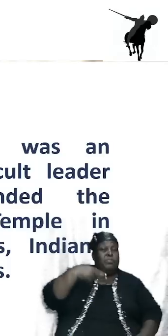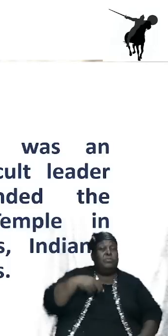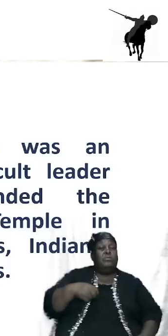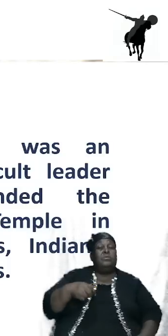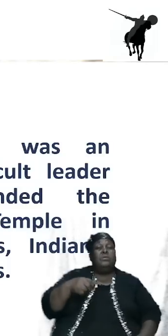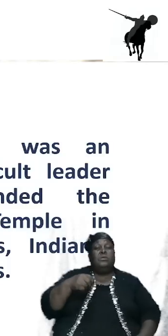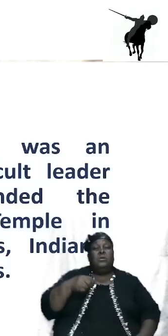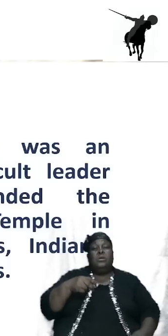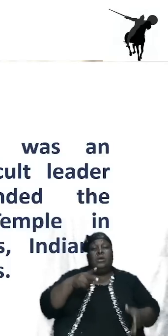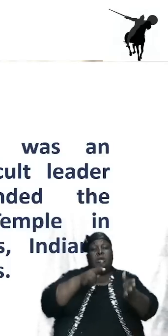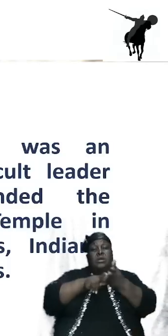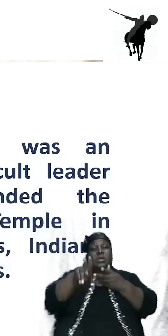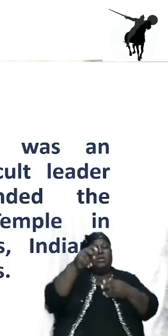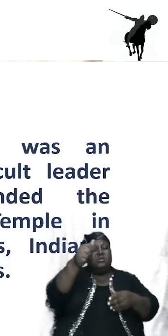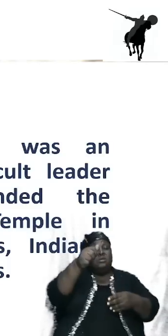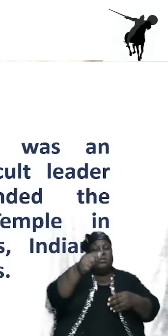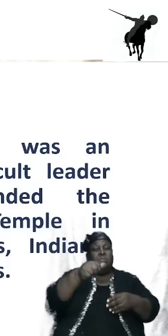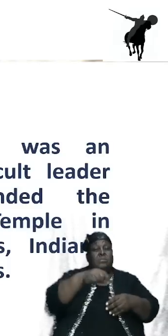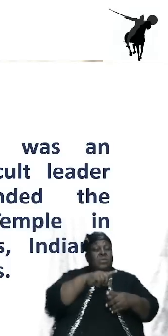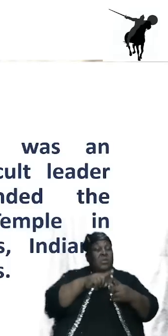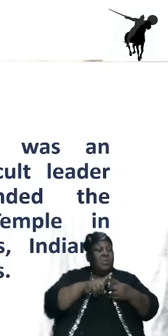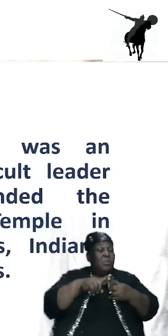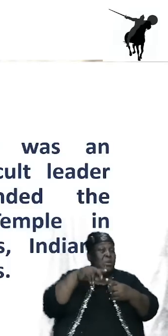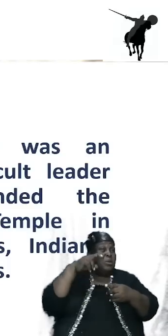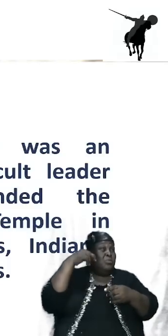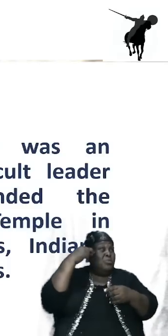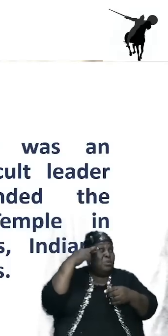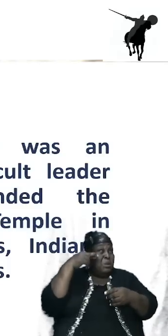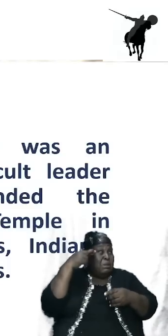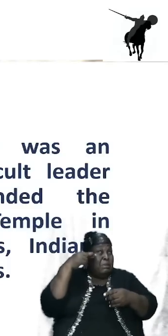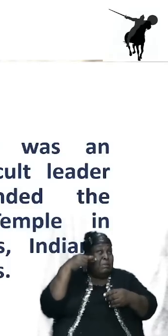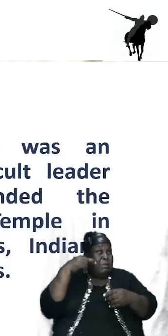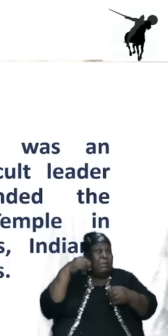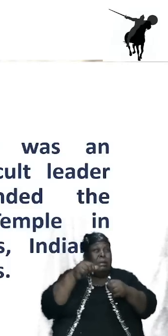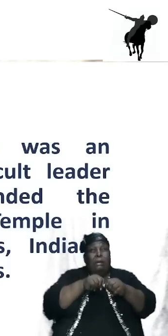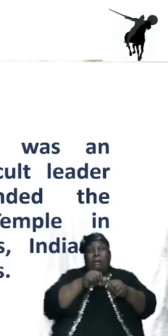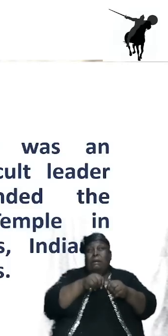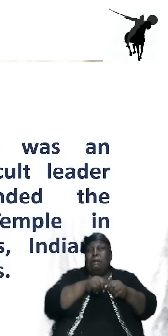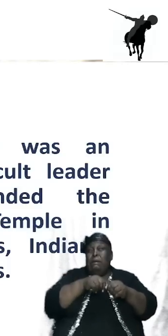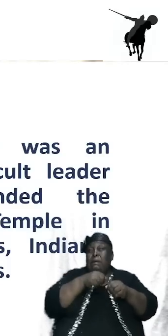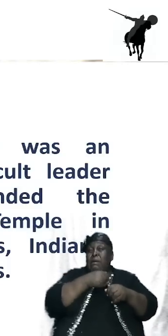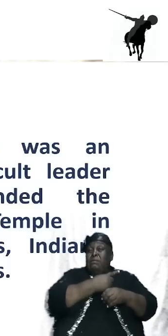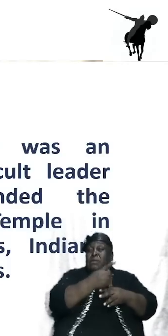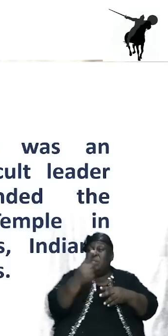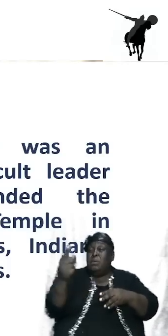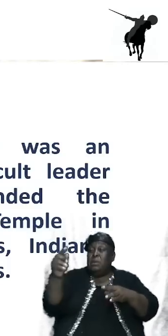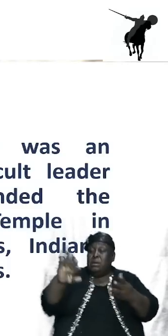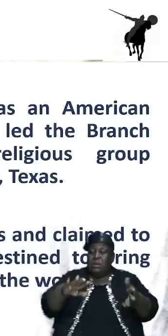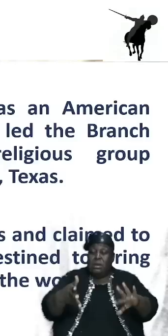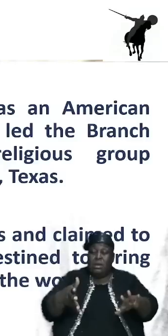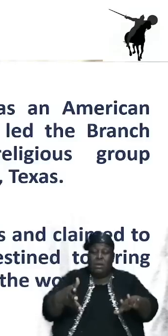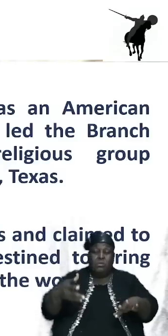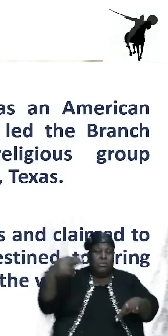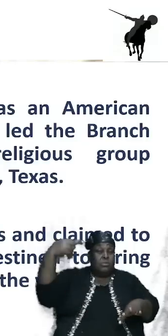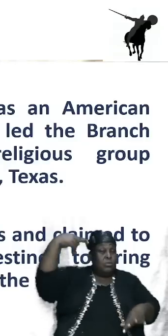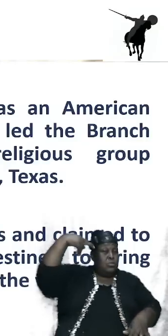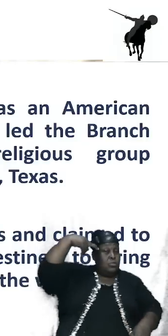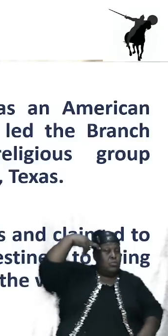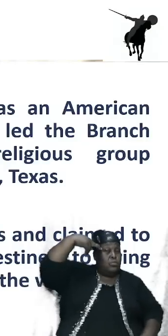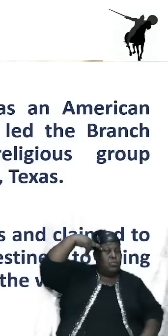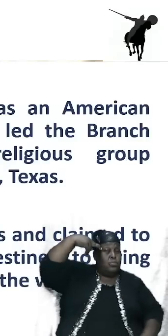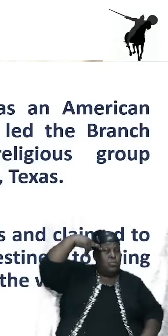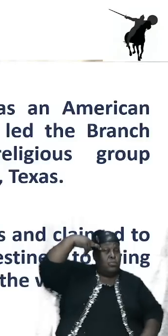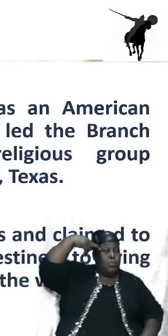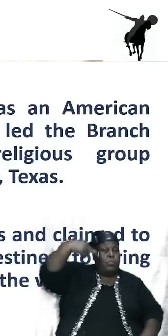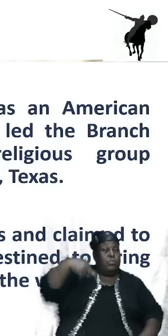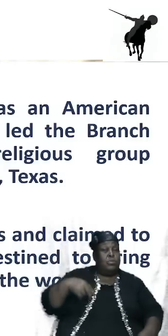So after he realized that everybody died, he never drank the cyanide, he put the gun to his head and killed himself. What a wicked man. You